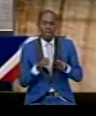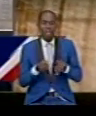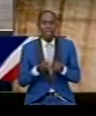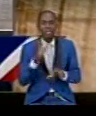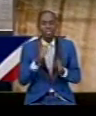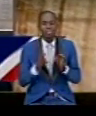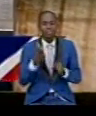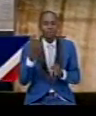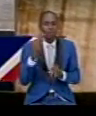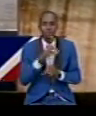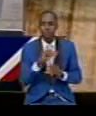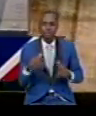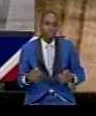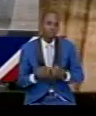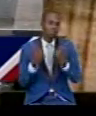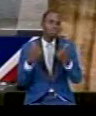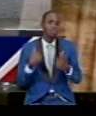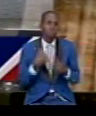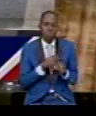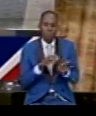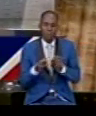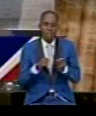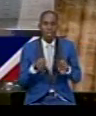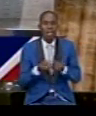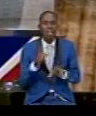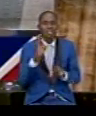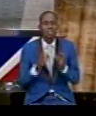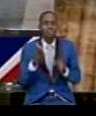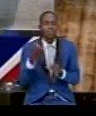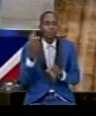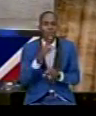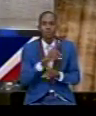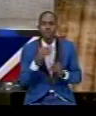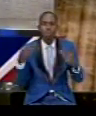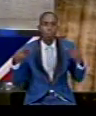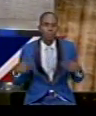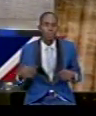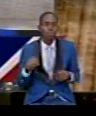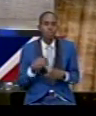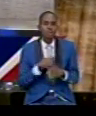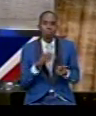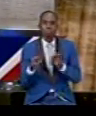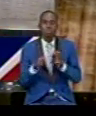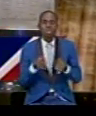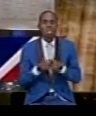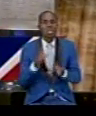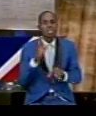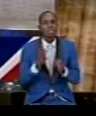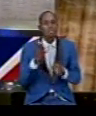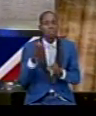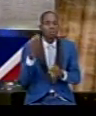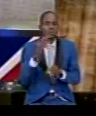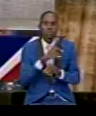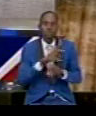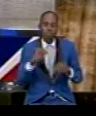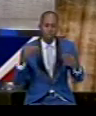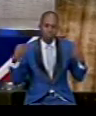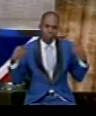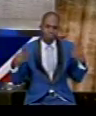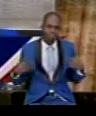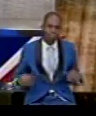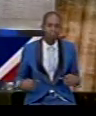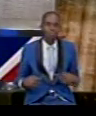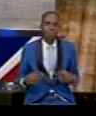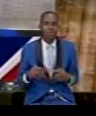wasn't any challenge we acted as seen there wasn't any pain we acted as if there was no Affliction and no